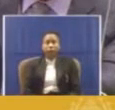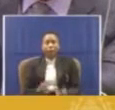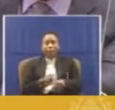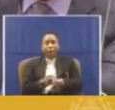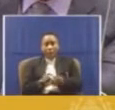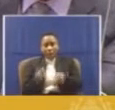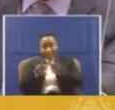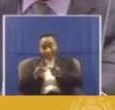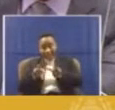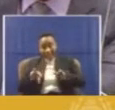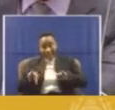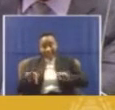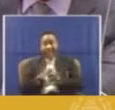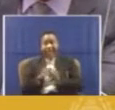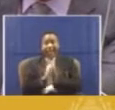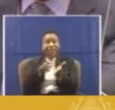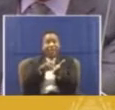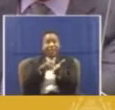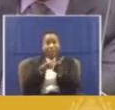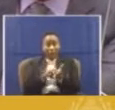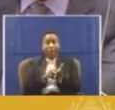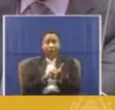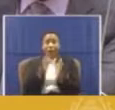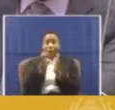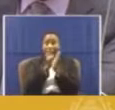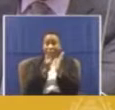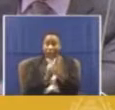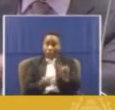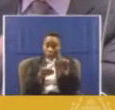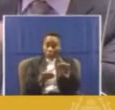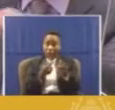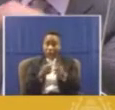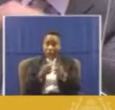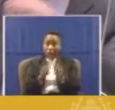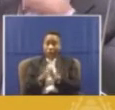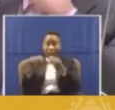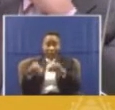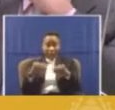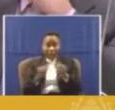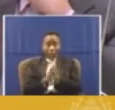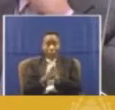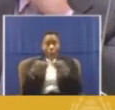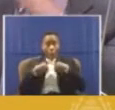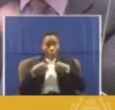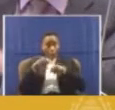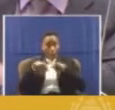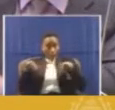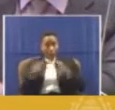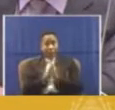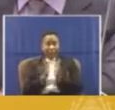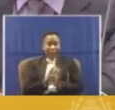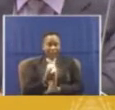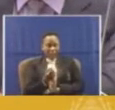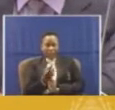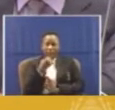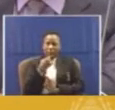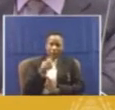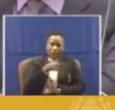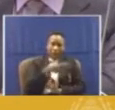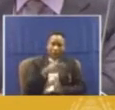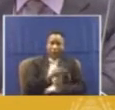and demand official documents from business owners they suspect to be foreign nationals in